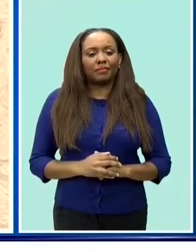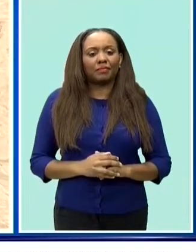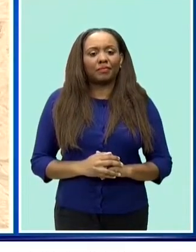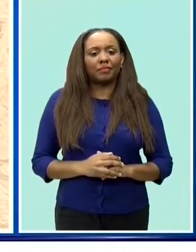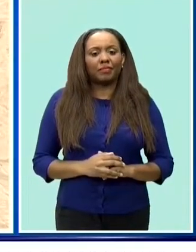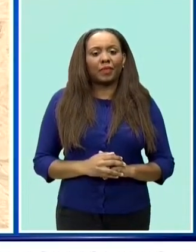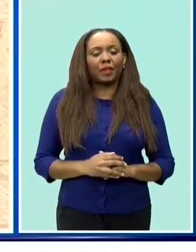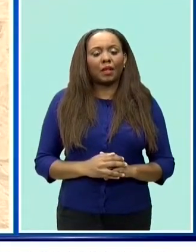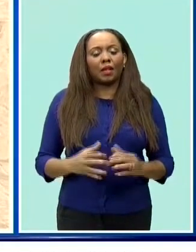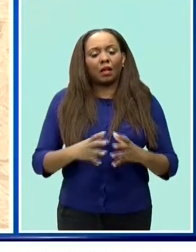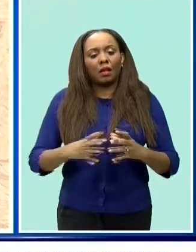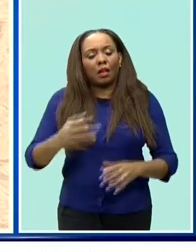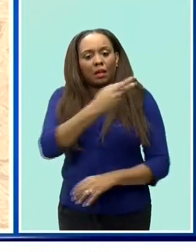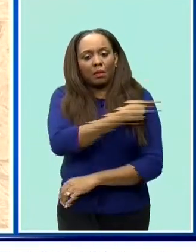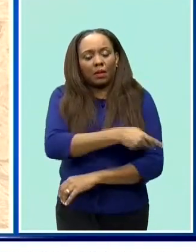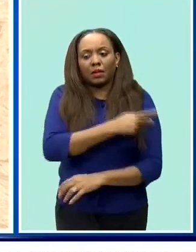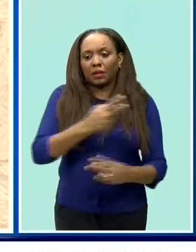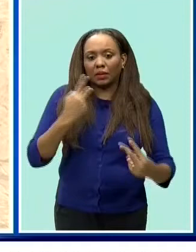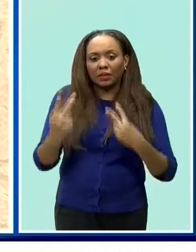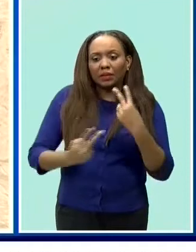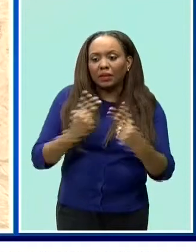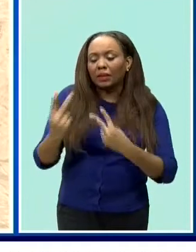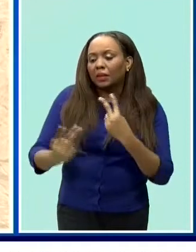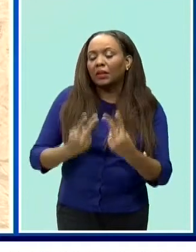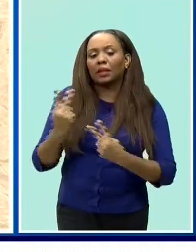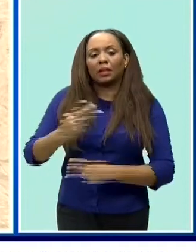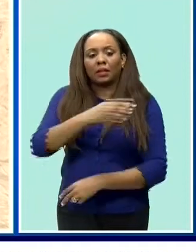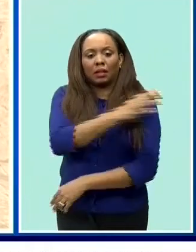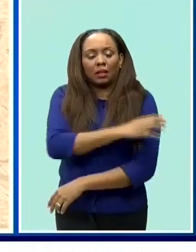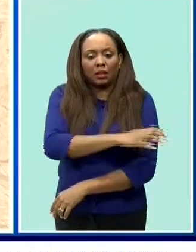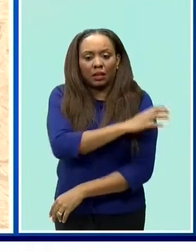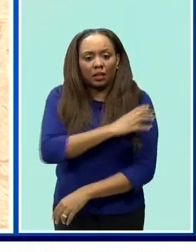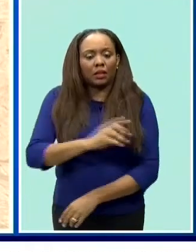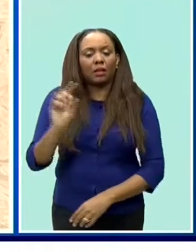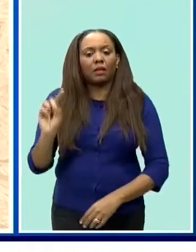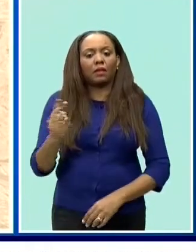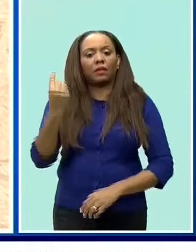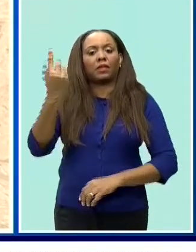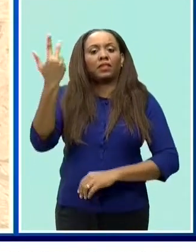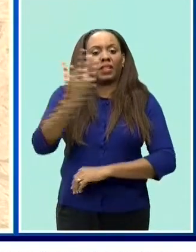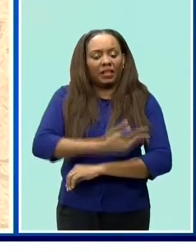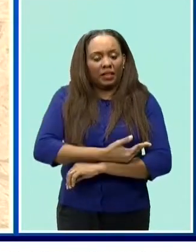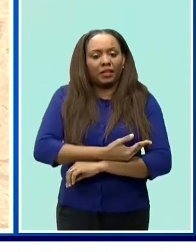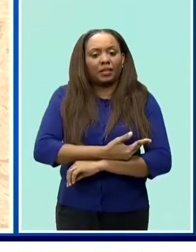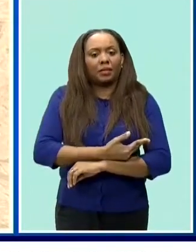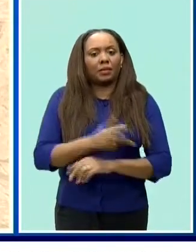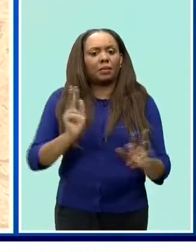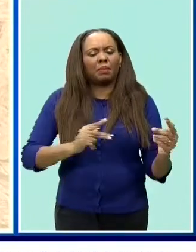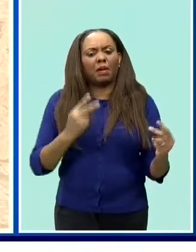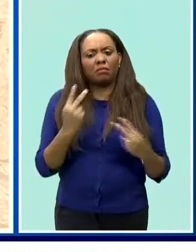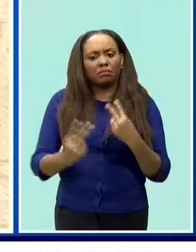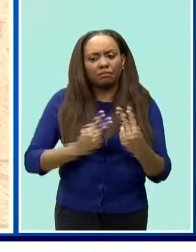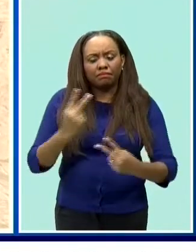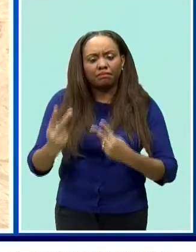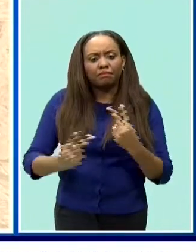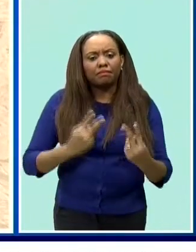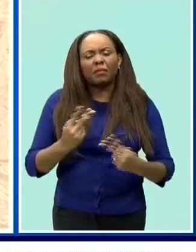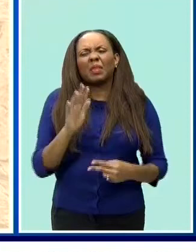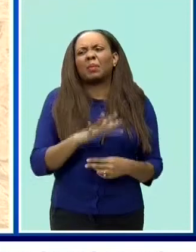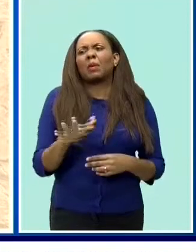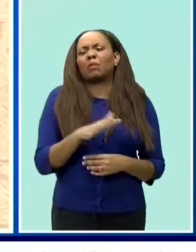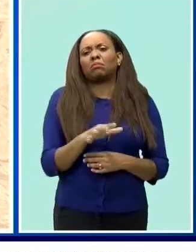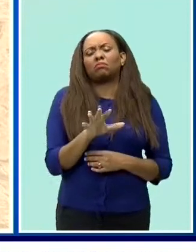number of patients have been visiting the polyclinic. For the first 3 days, for example, we would have averaged